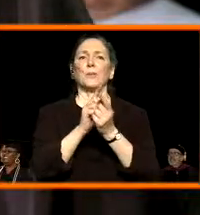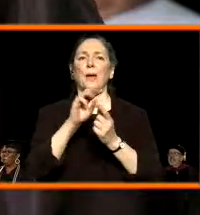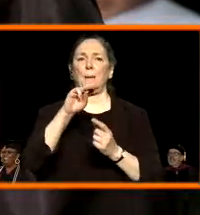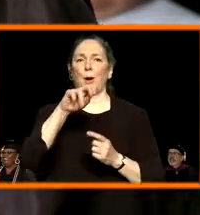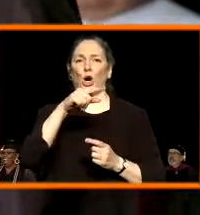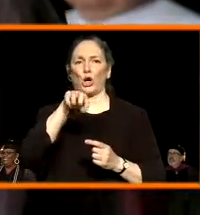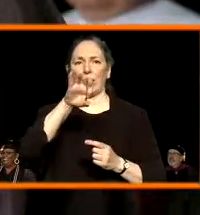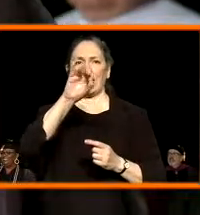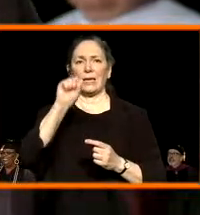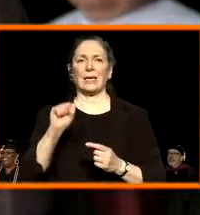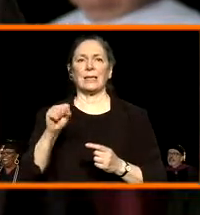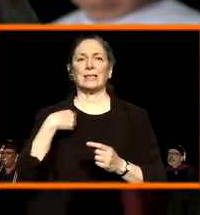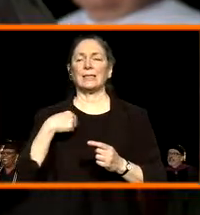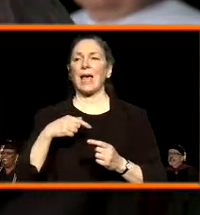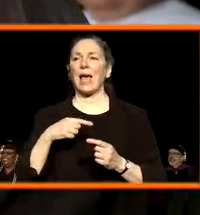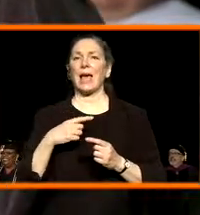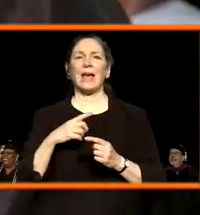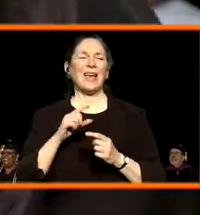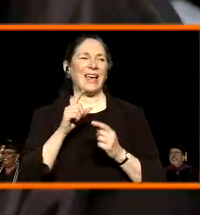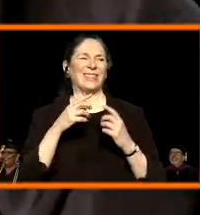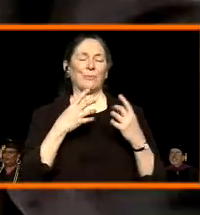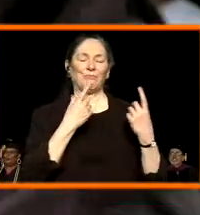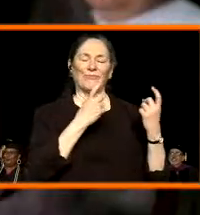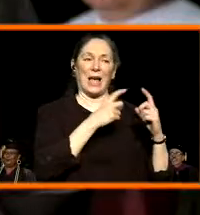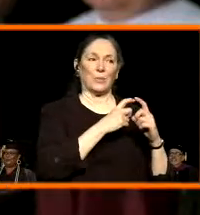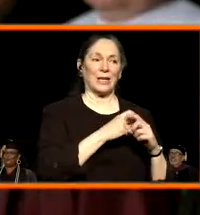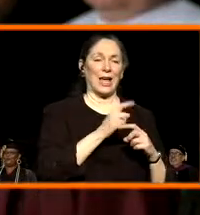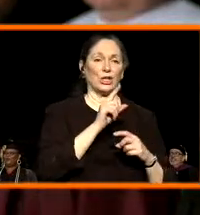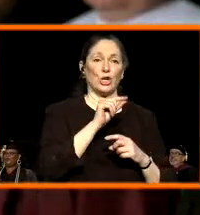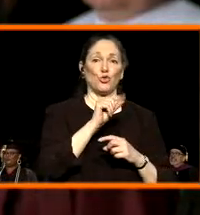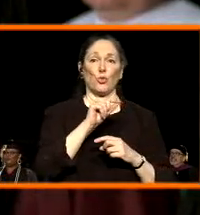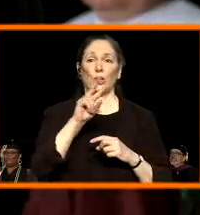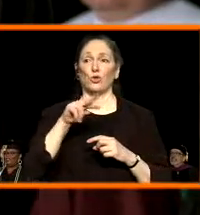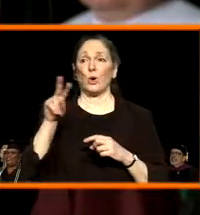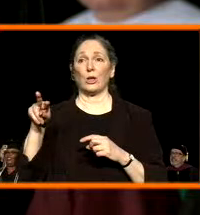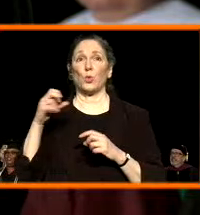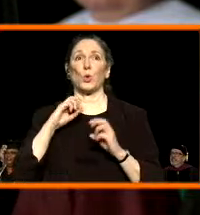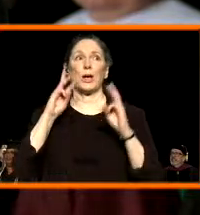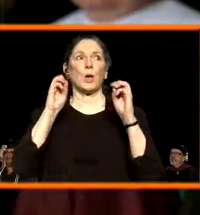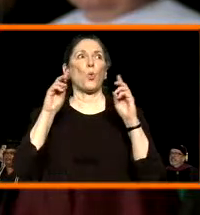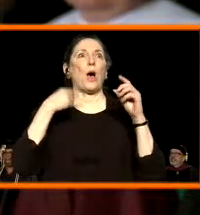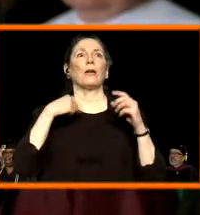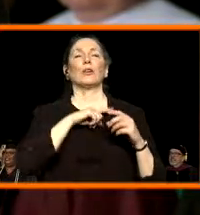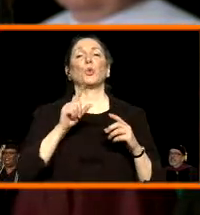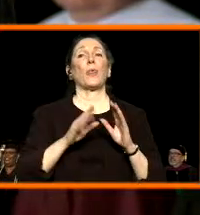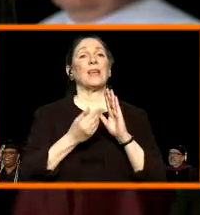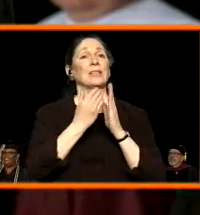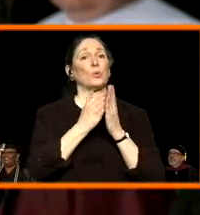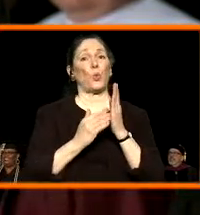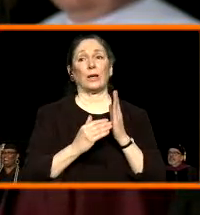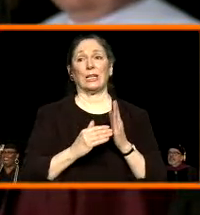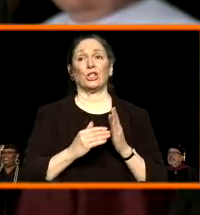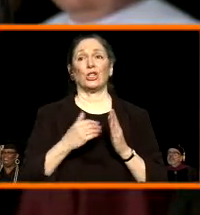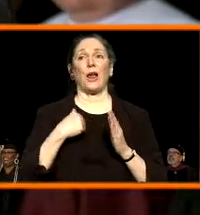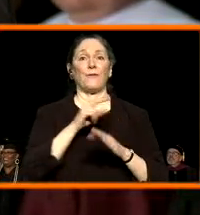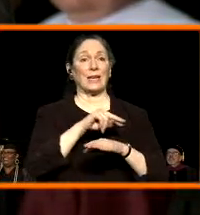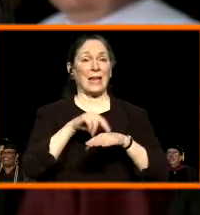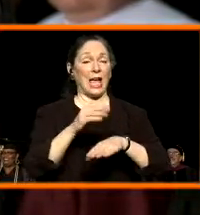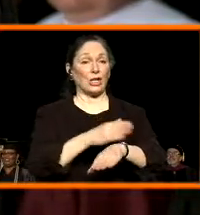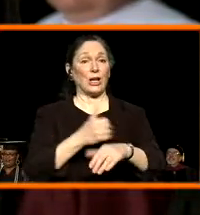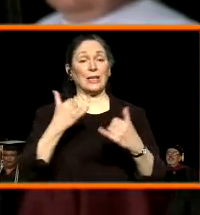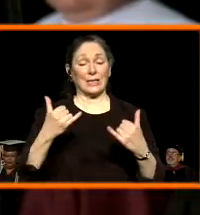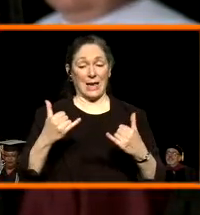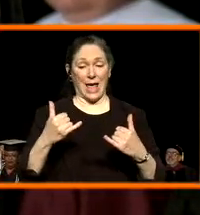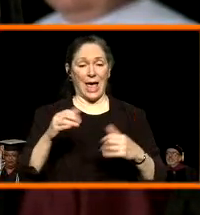Marquis at the convocation in 2022, where he wowed us with his rendition of the national anthem. Today, he